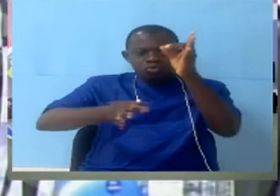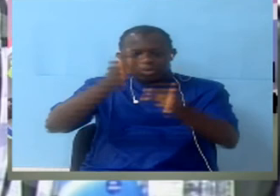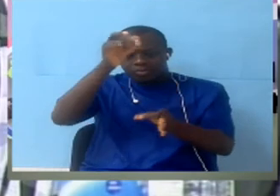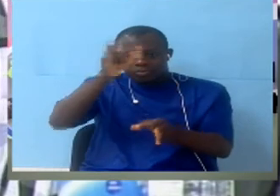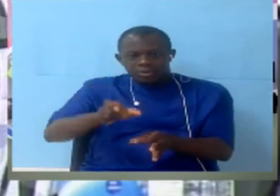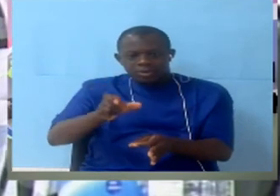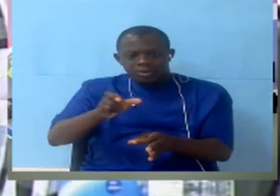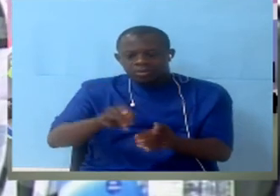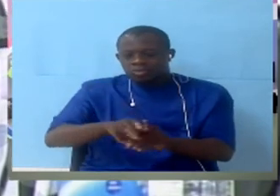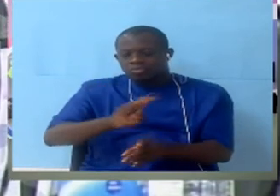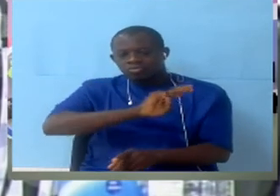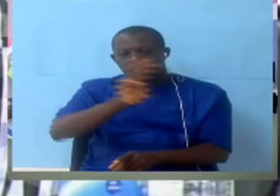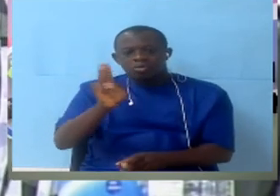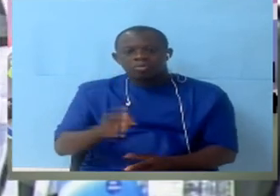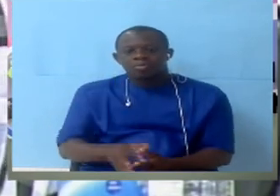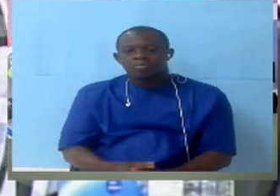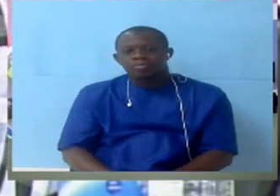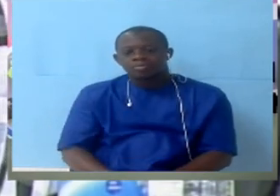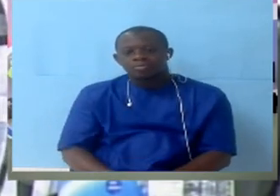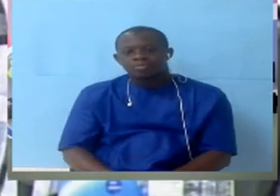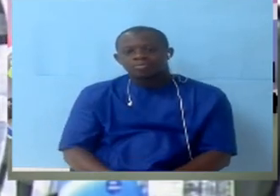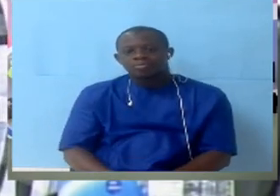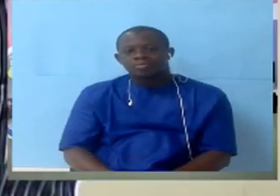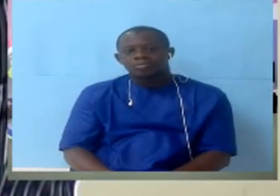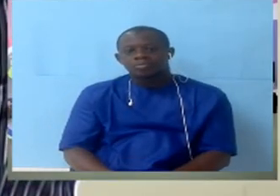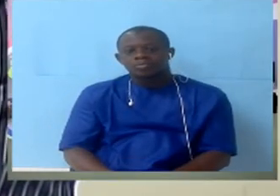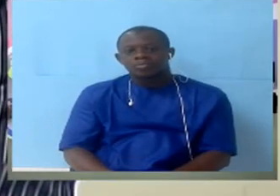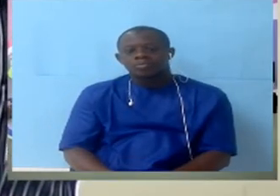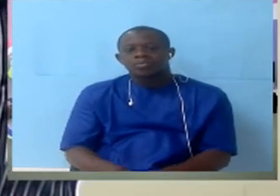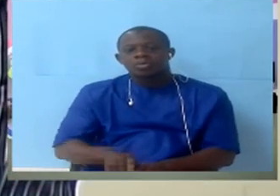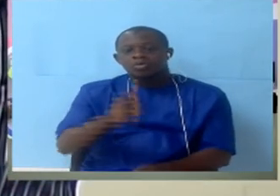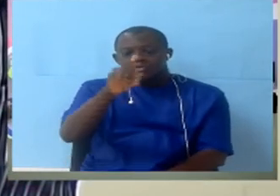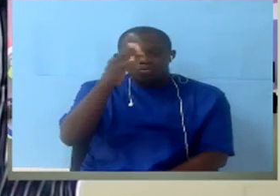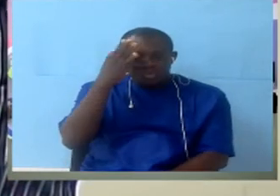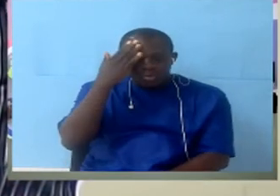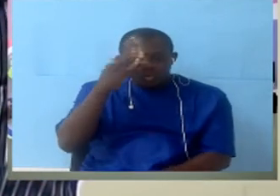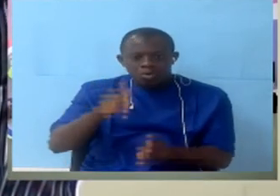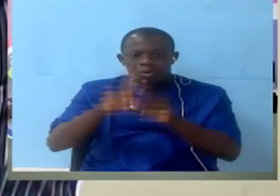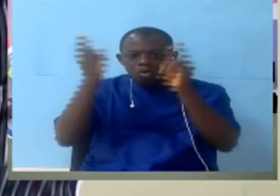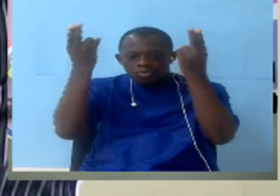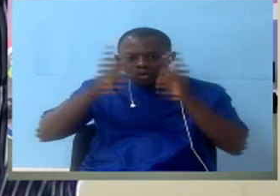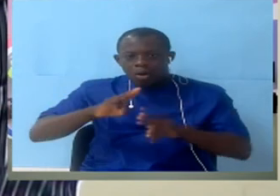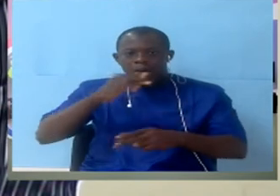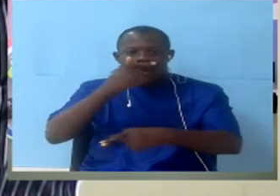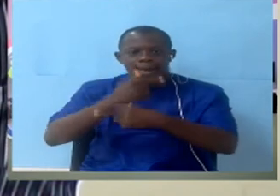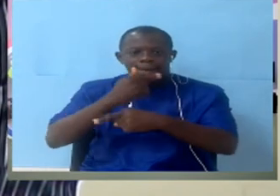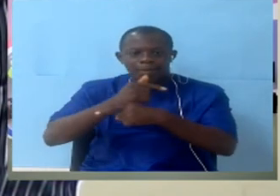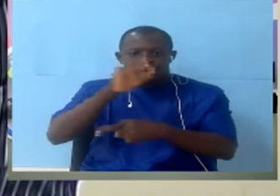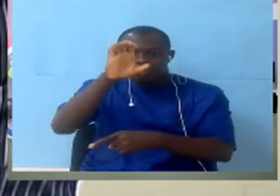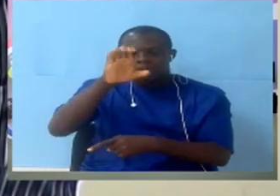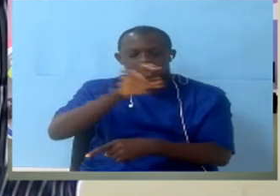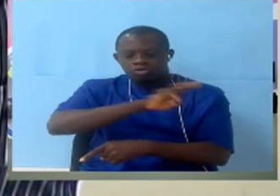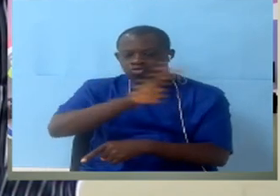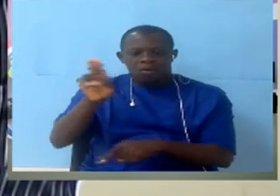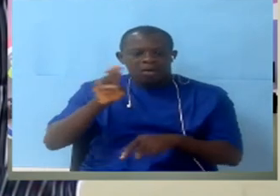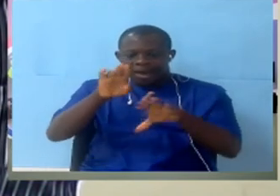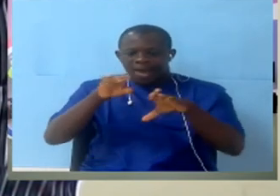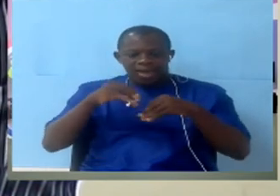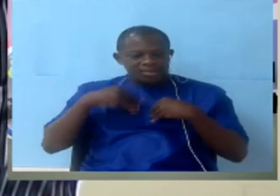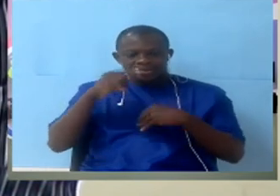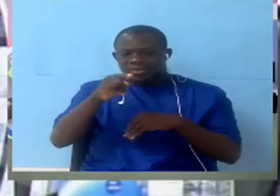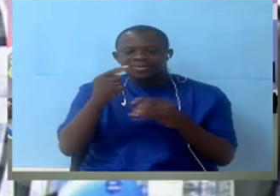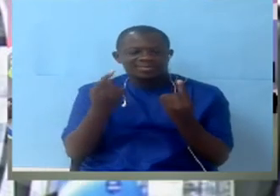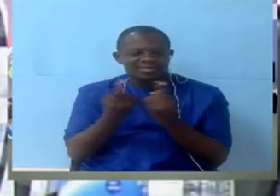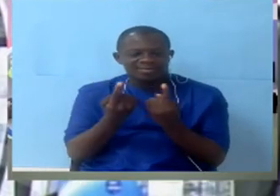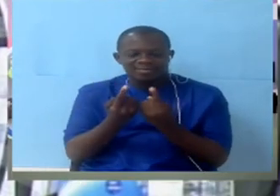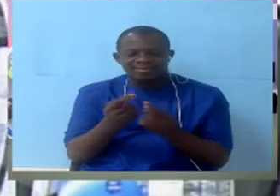laba. Hani. No. Do you know that the laws of this country does not permit that? Ya lo na lua Gambia lua manso wala